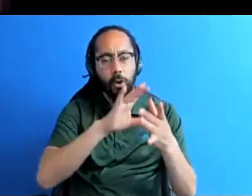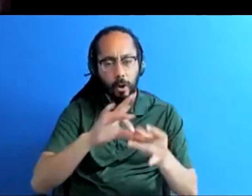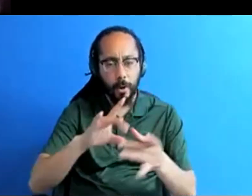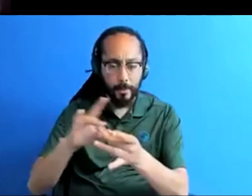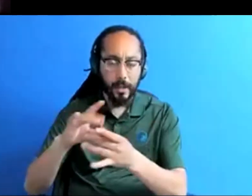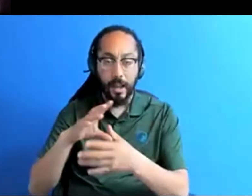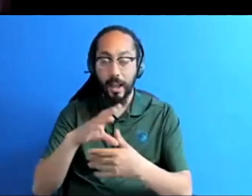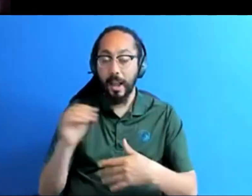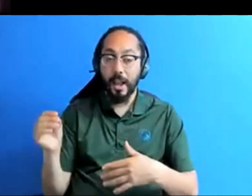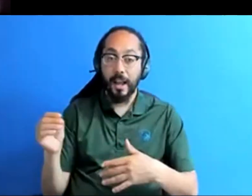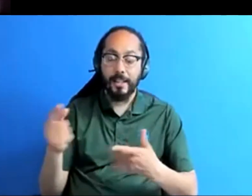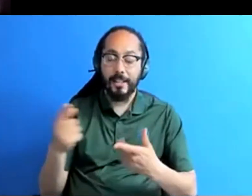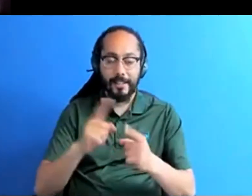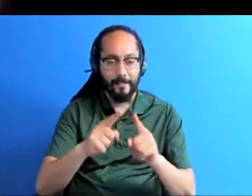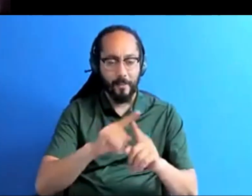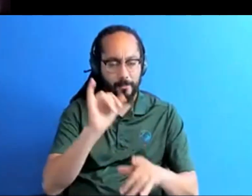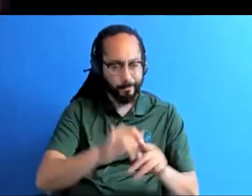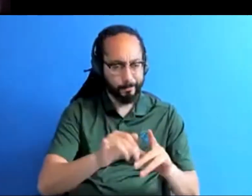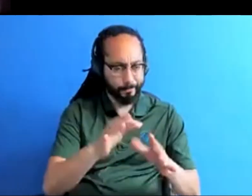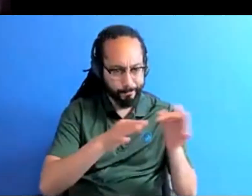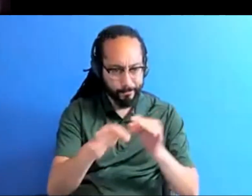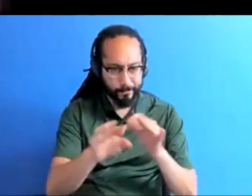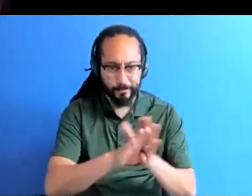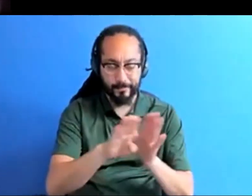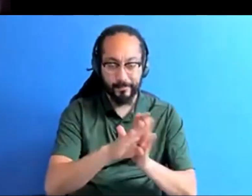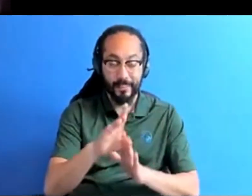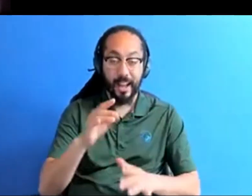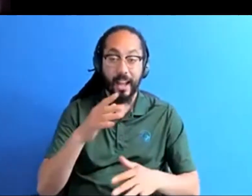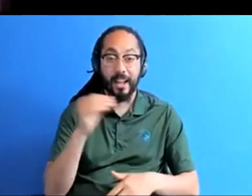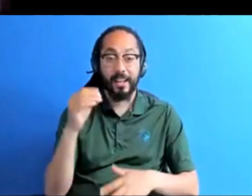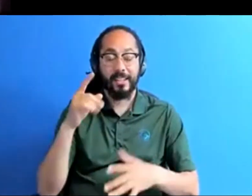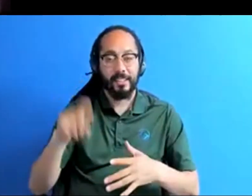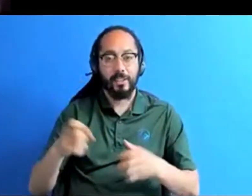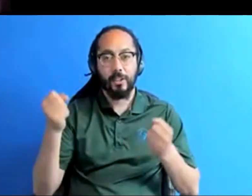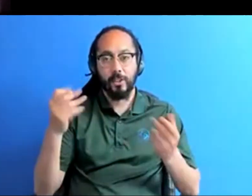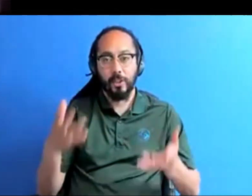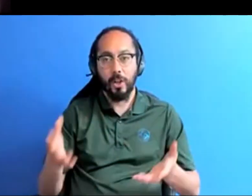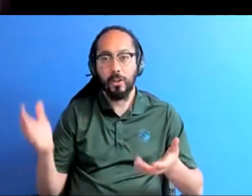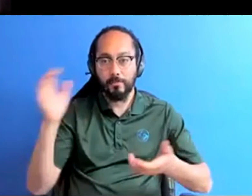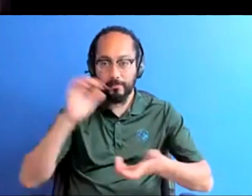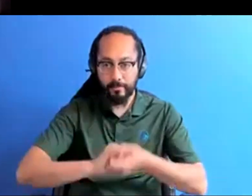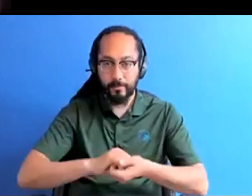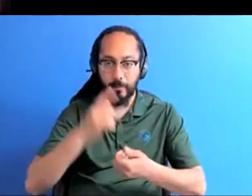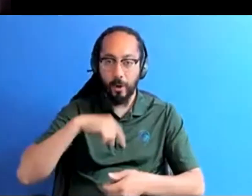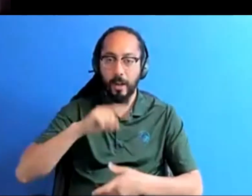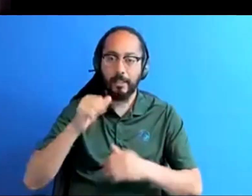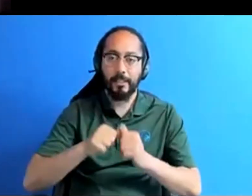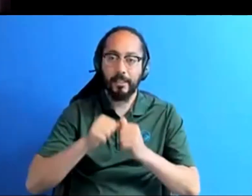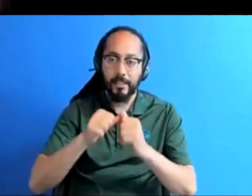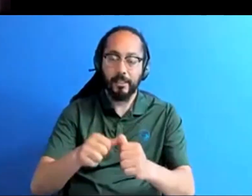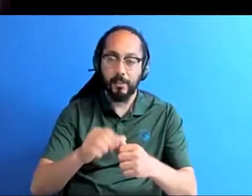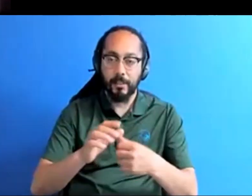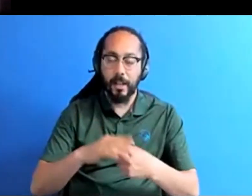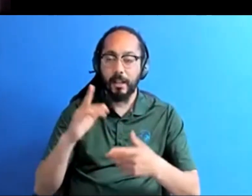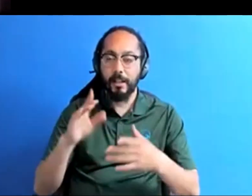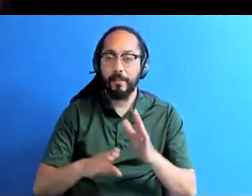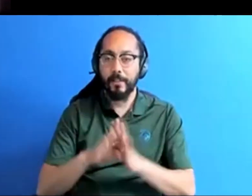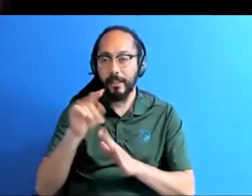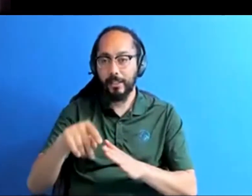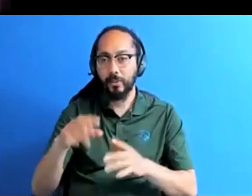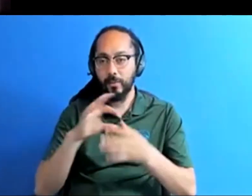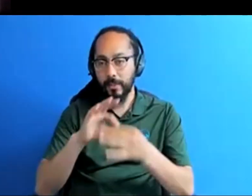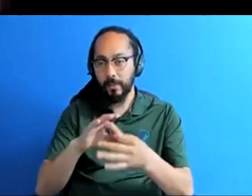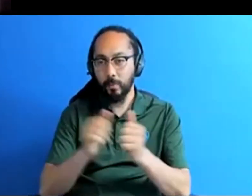that obviously need a lot of collaboration for us to continue in this way and build that relationship between each